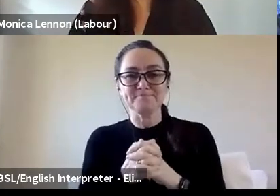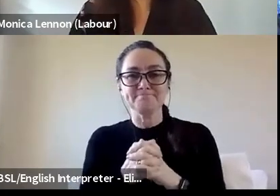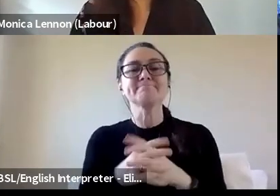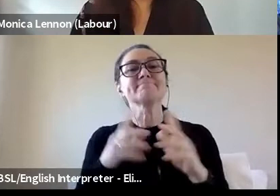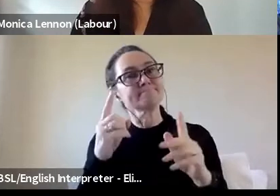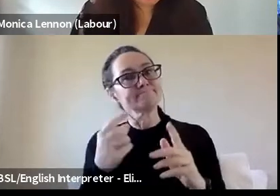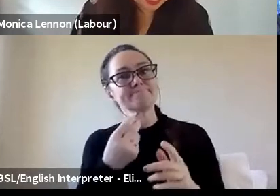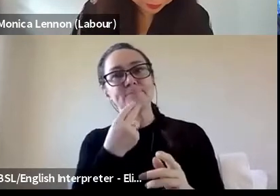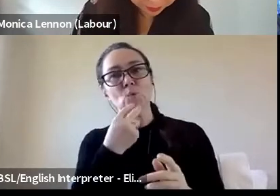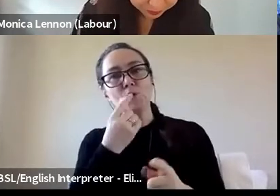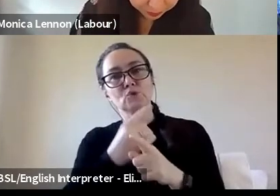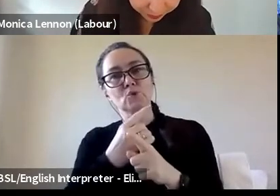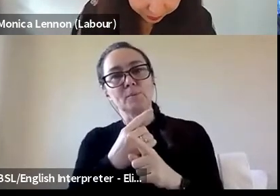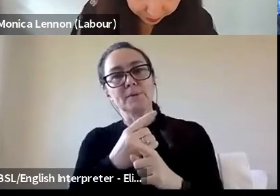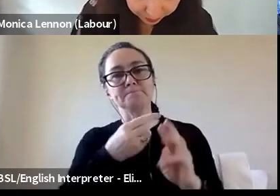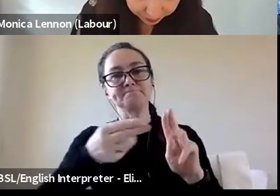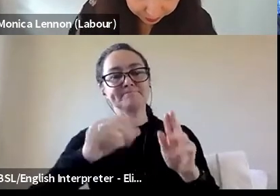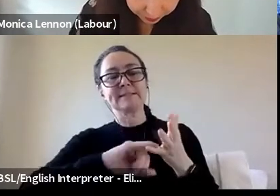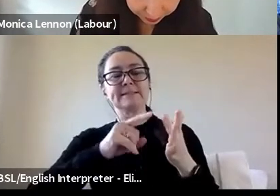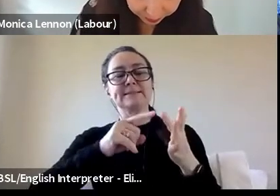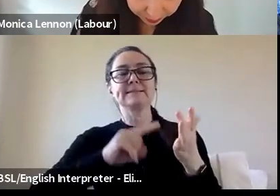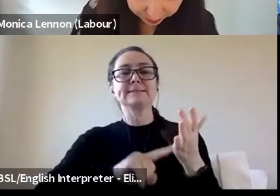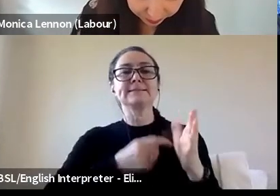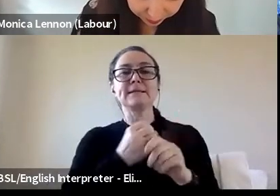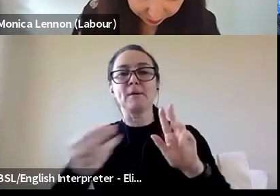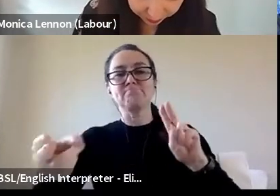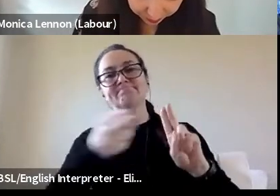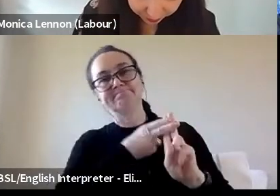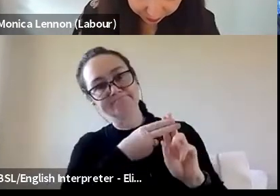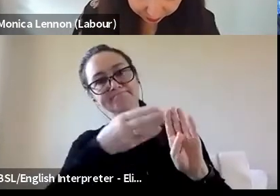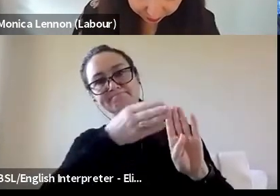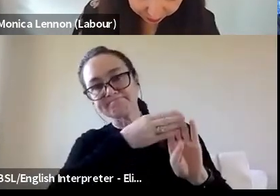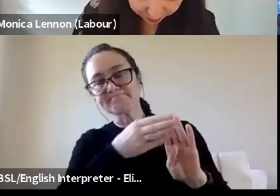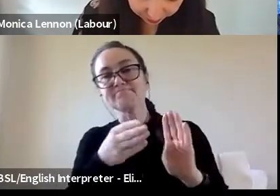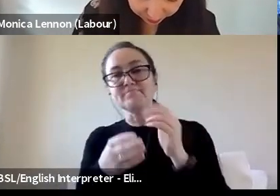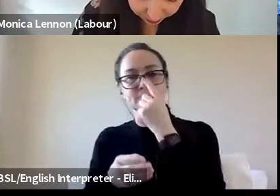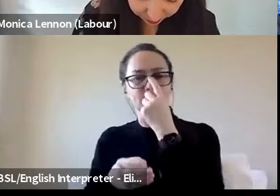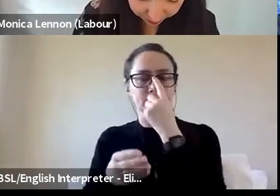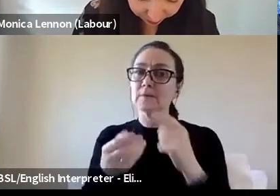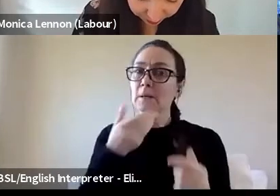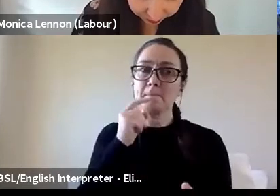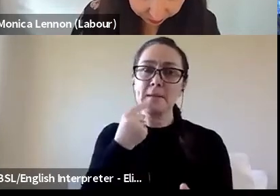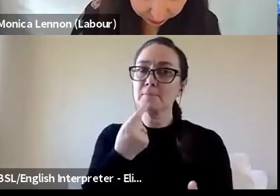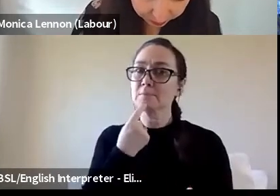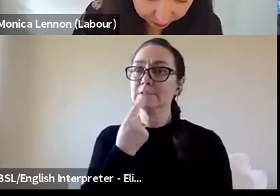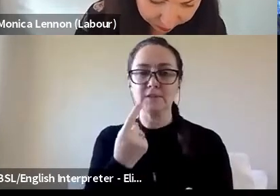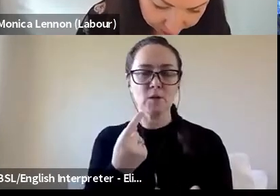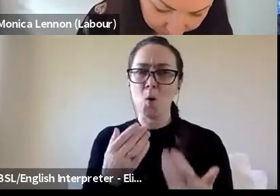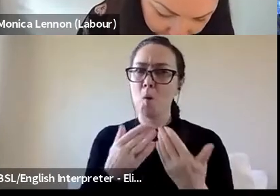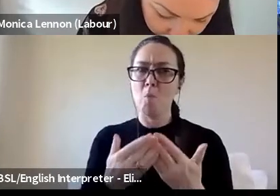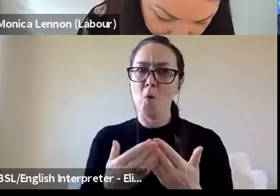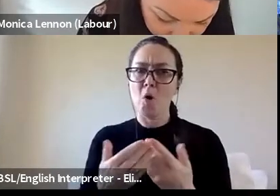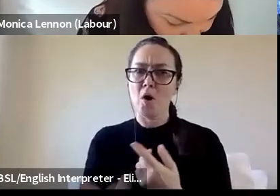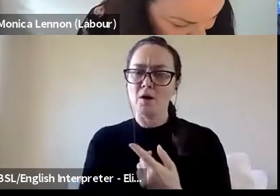Stigma is something I really want to address. Increased social stigma being reported by disabled people, particularly